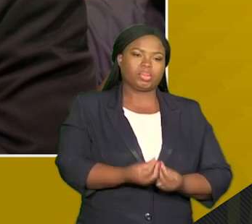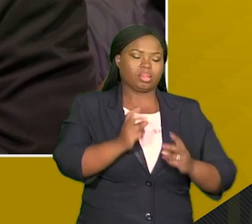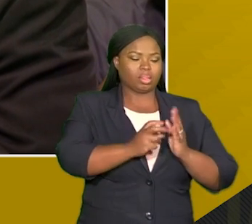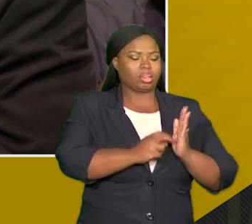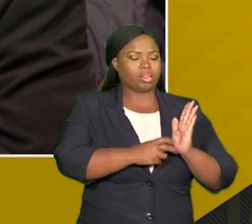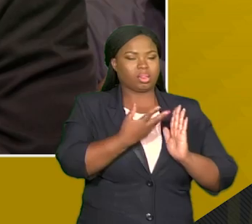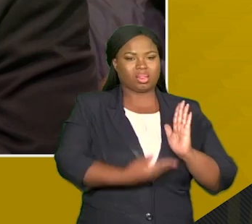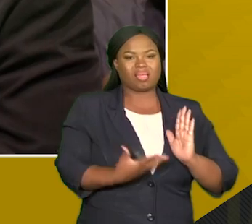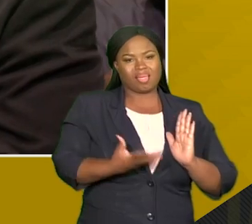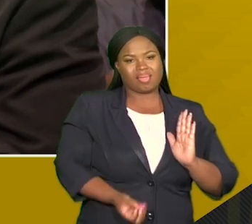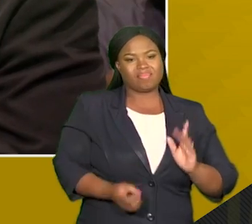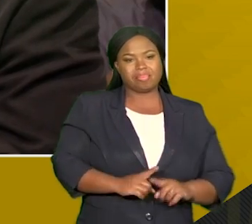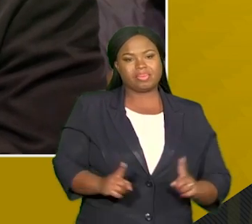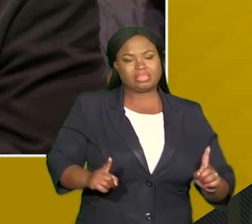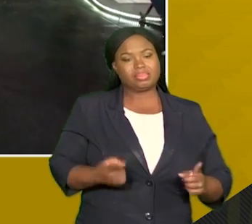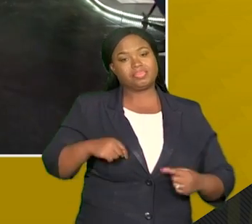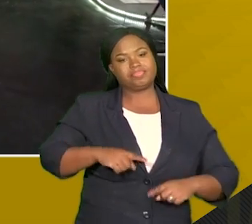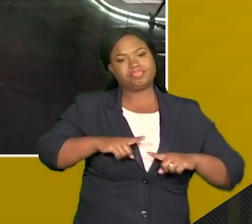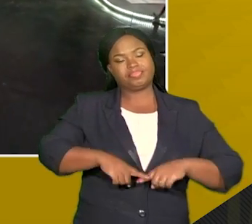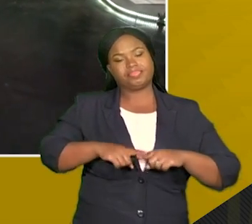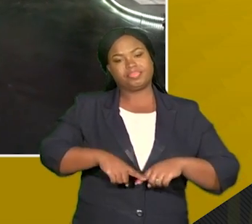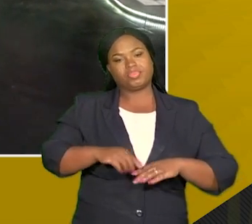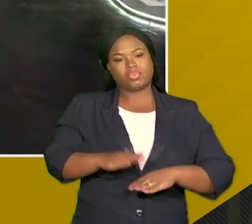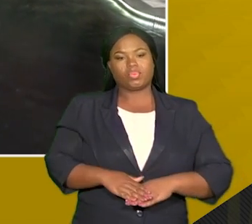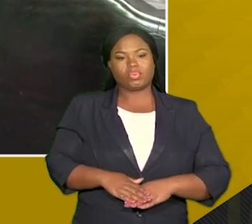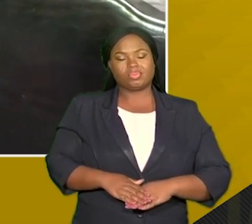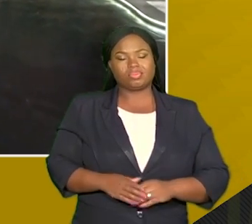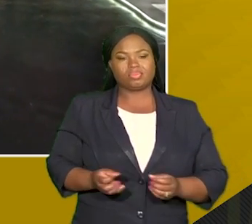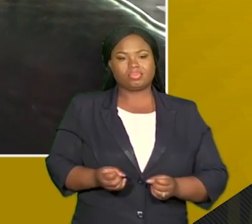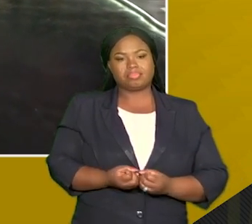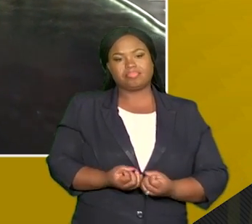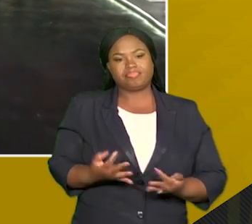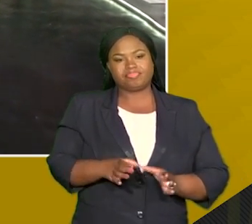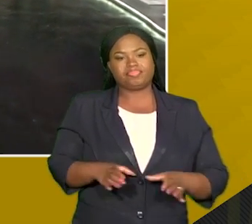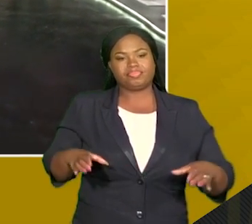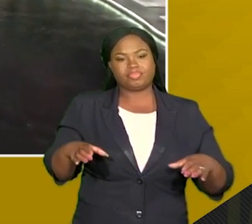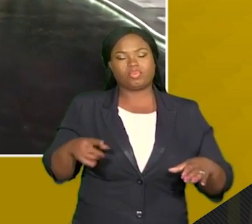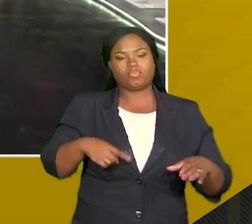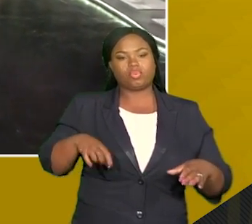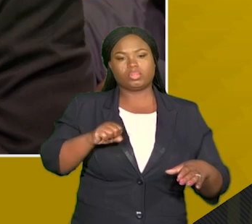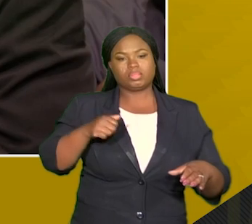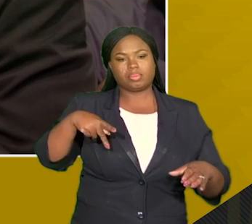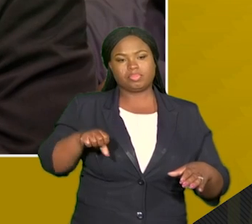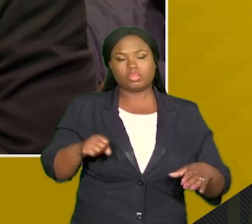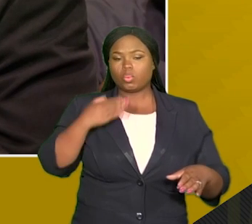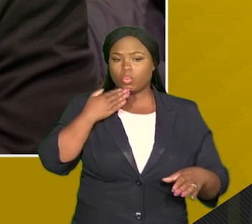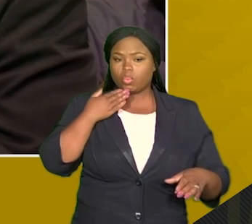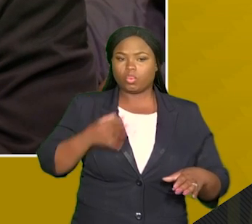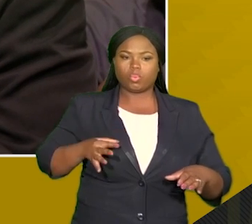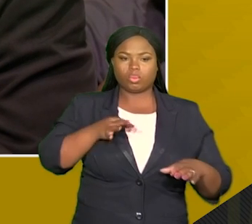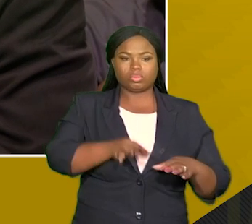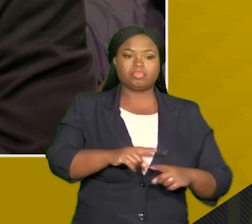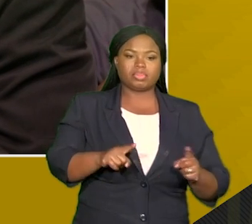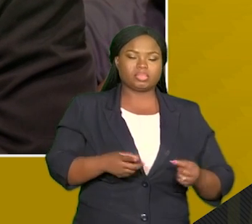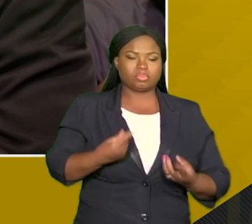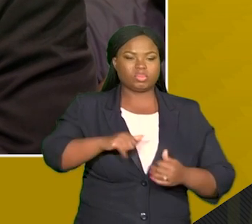rules. But of course, we are dependent on the largesse of subs who give a contribution, but we